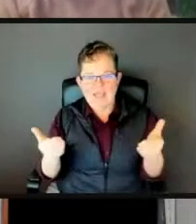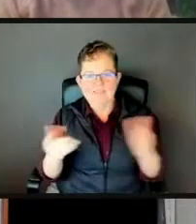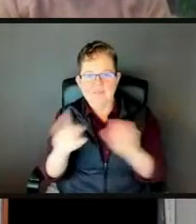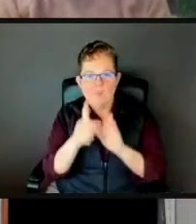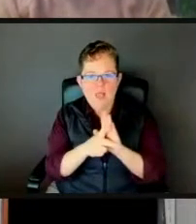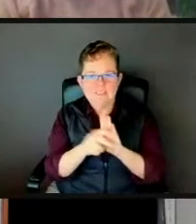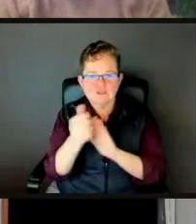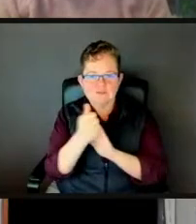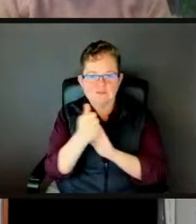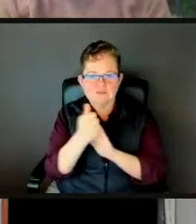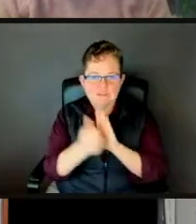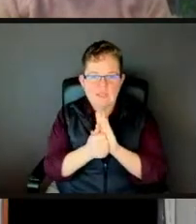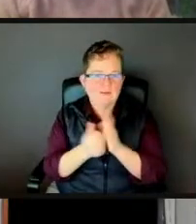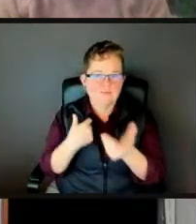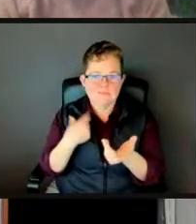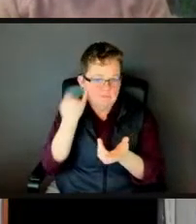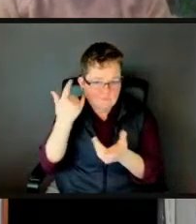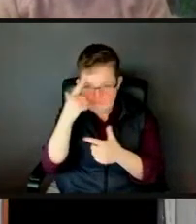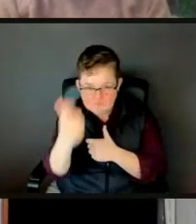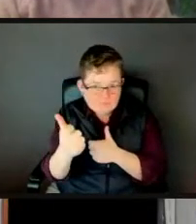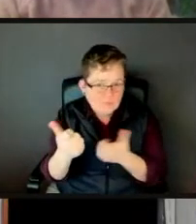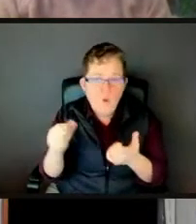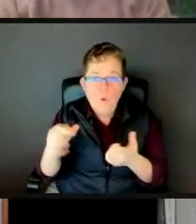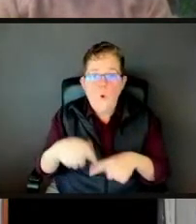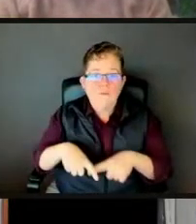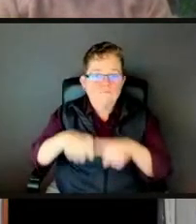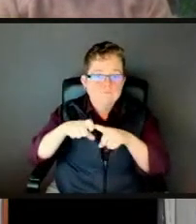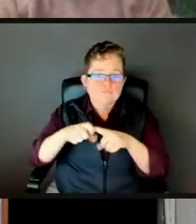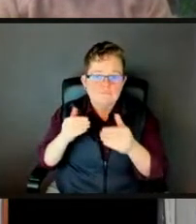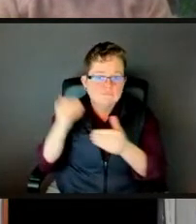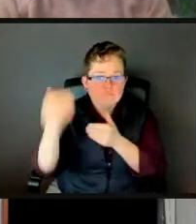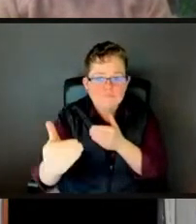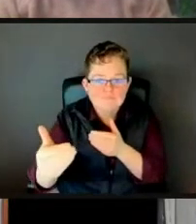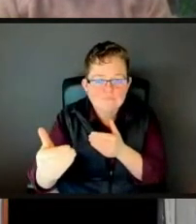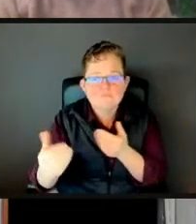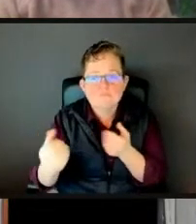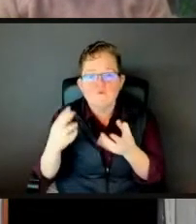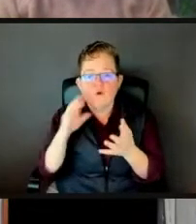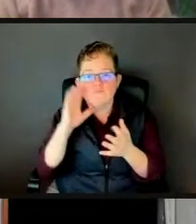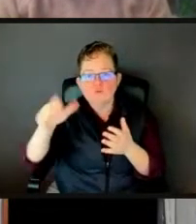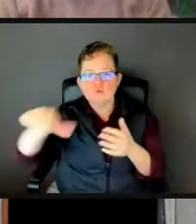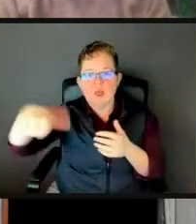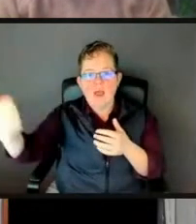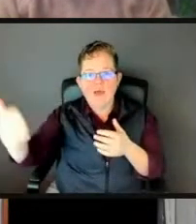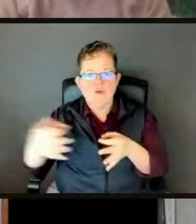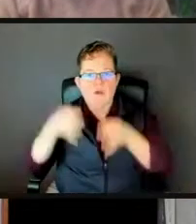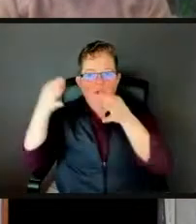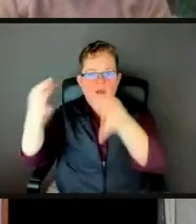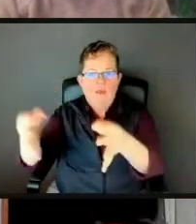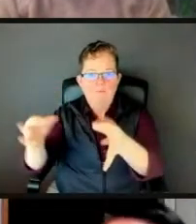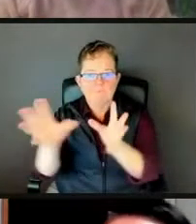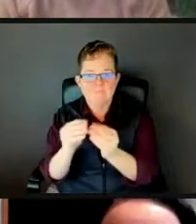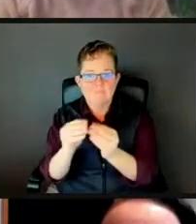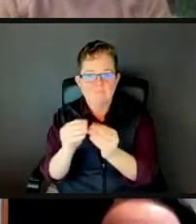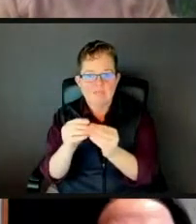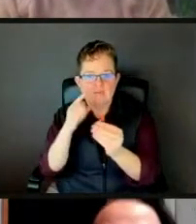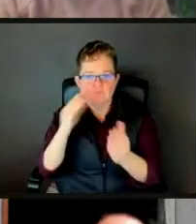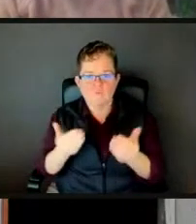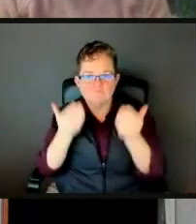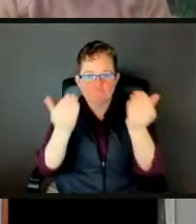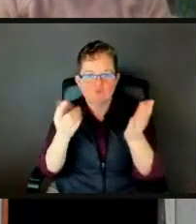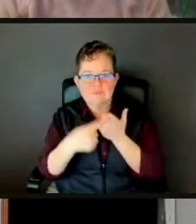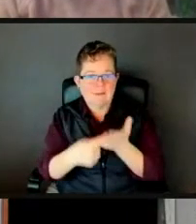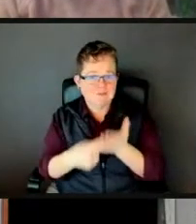agenda as you wish, or we can just take it forward at a future meeting as a recommendation for your